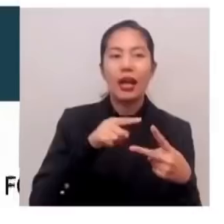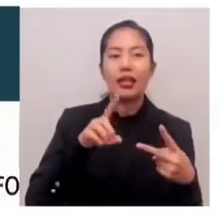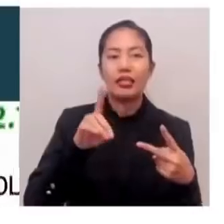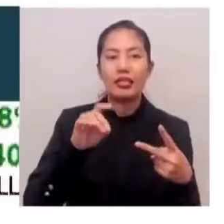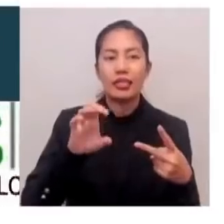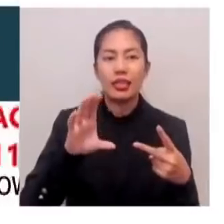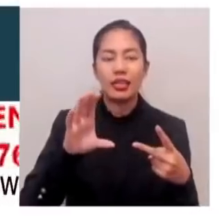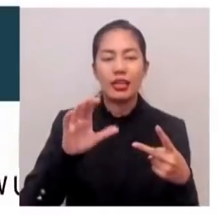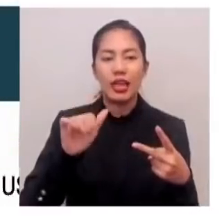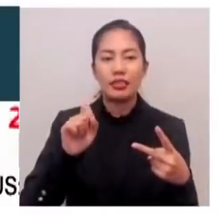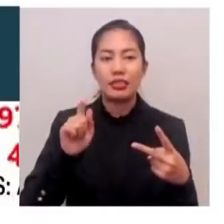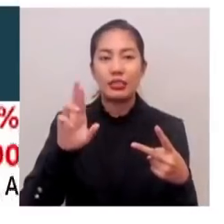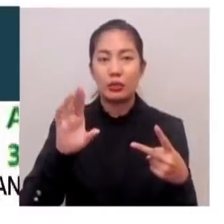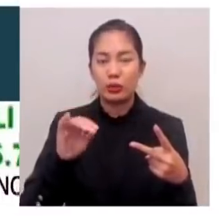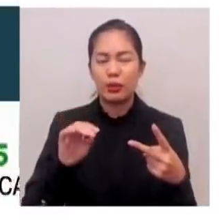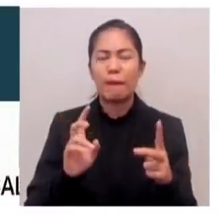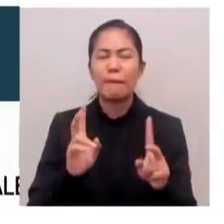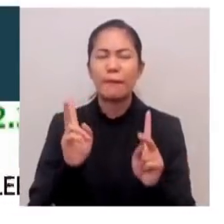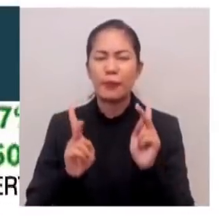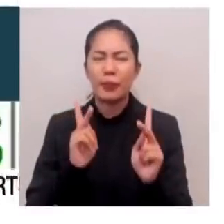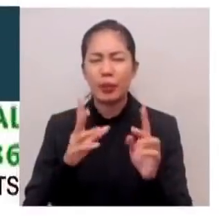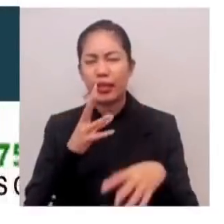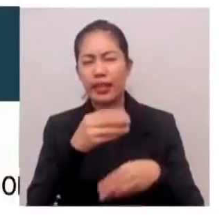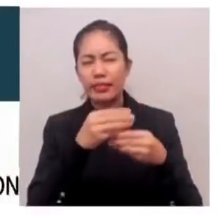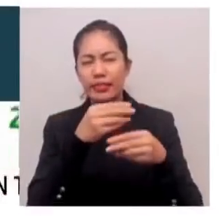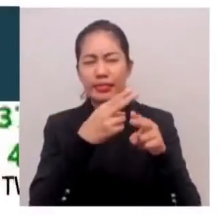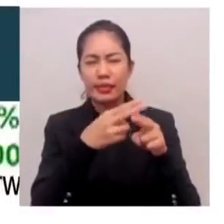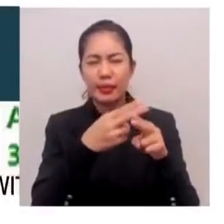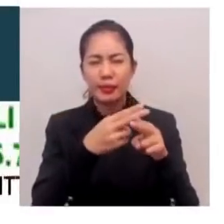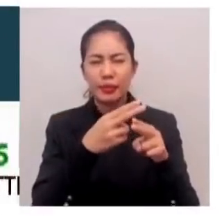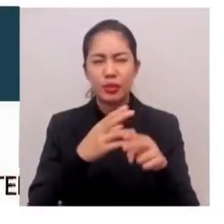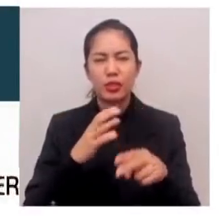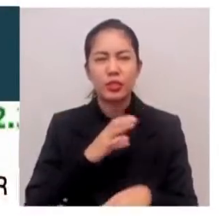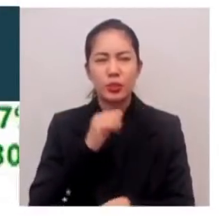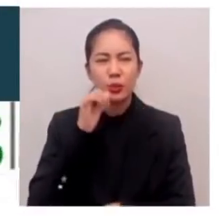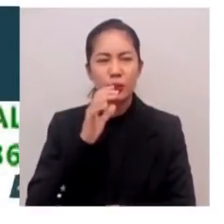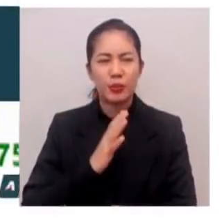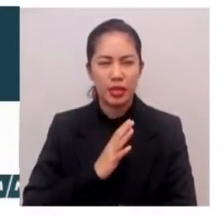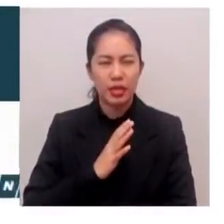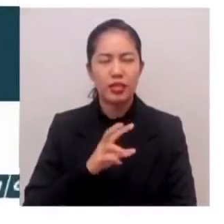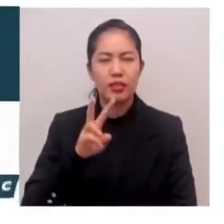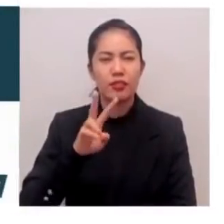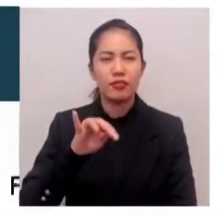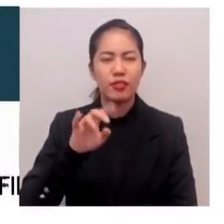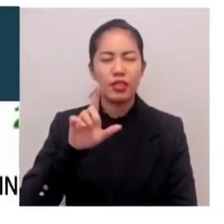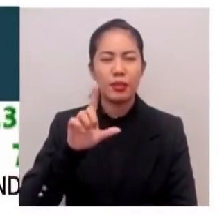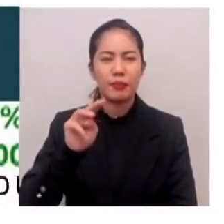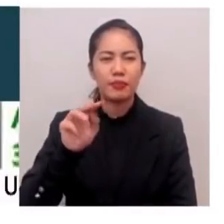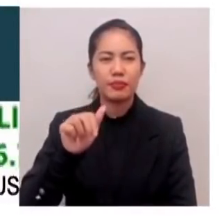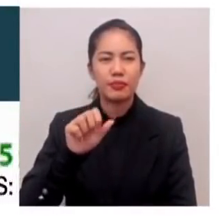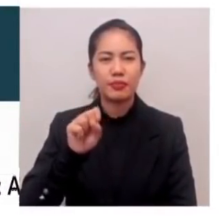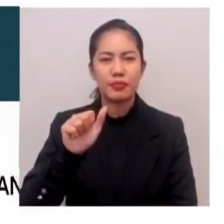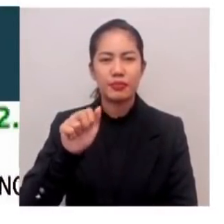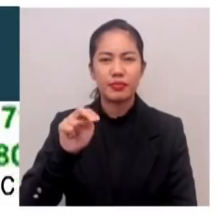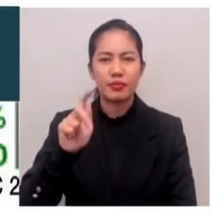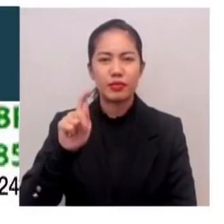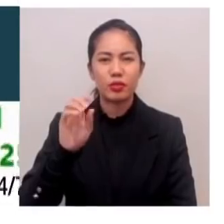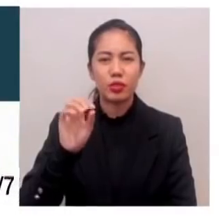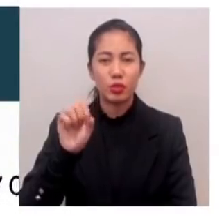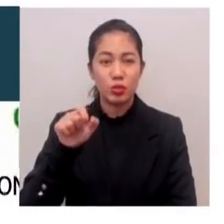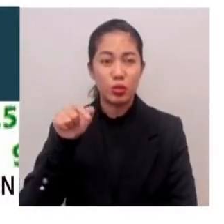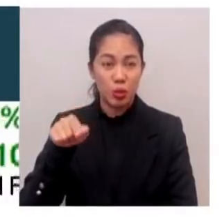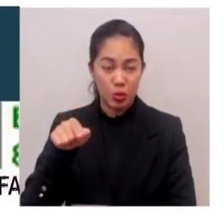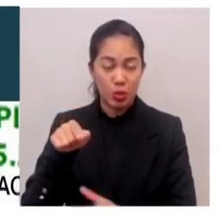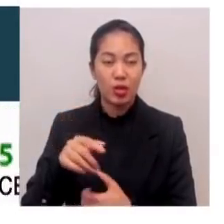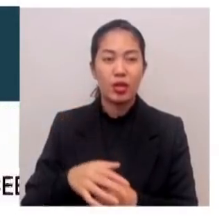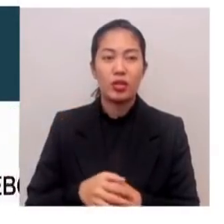people have also been adding the name of Congresswoman Vilma Santos into the mix. The fact that her candidacy under his